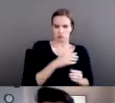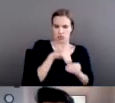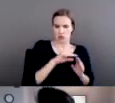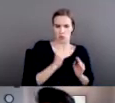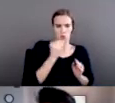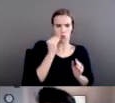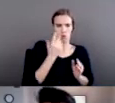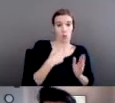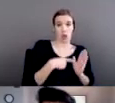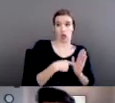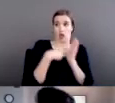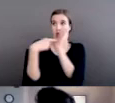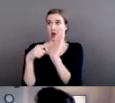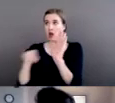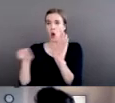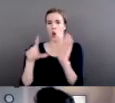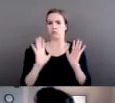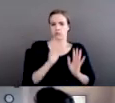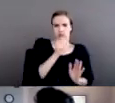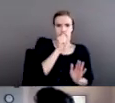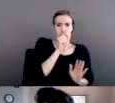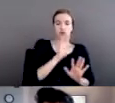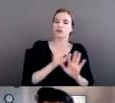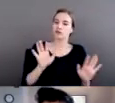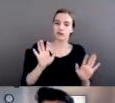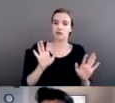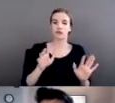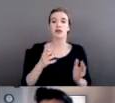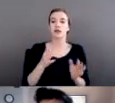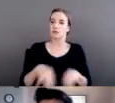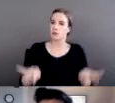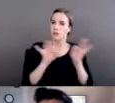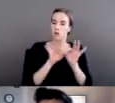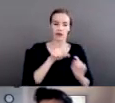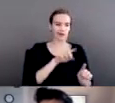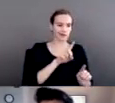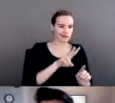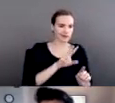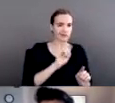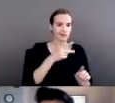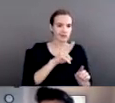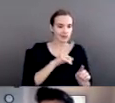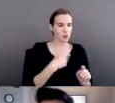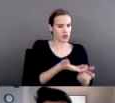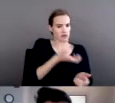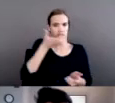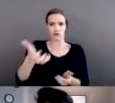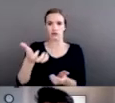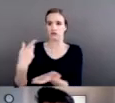stuff, but it's important to talk about it because when you talk about it, it can get rid of that stigma.